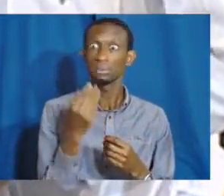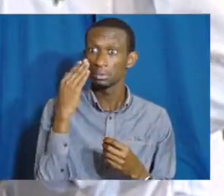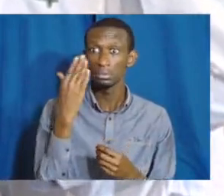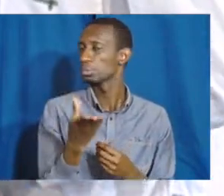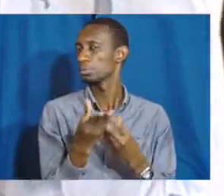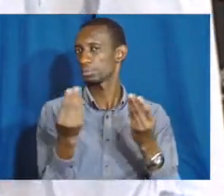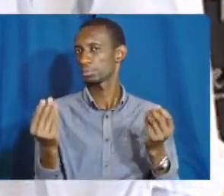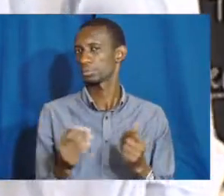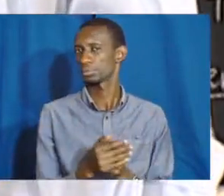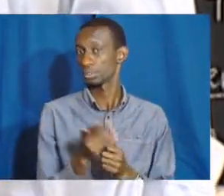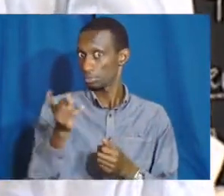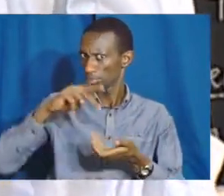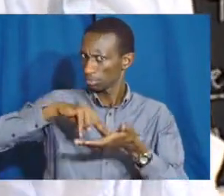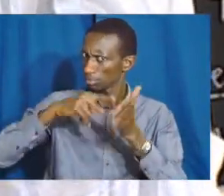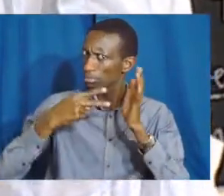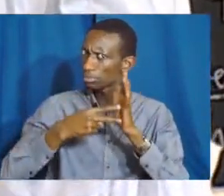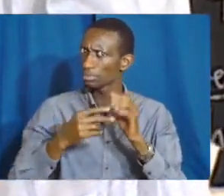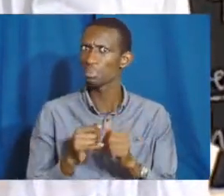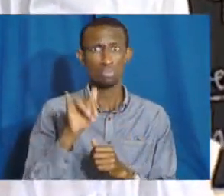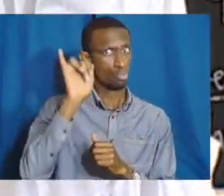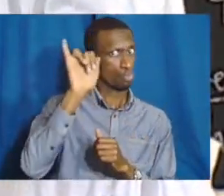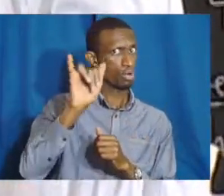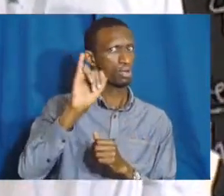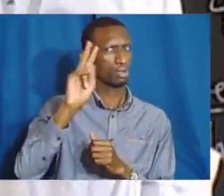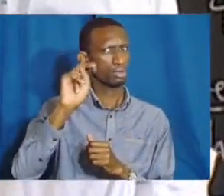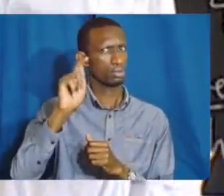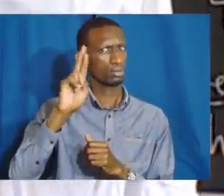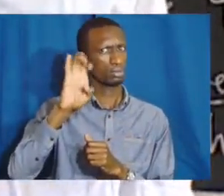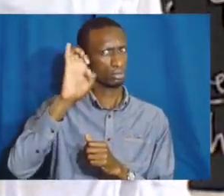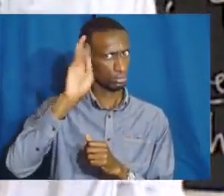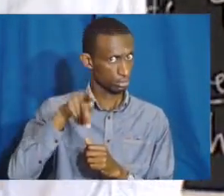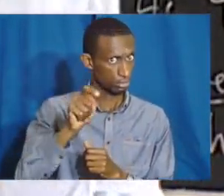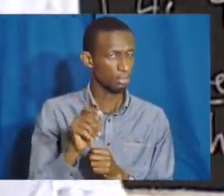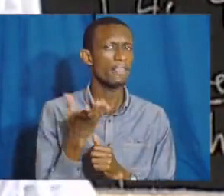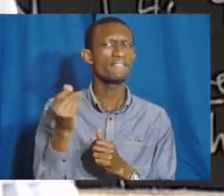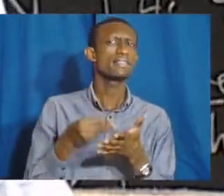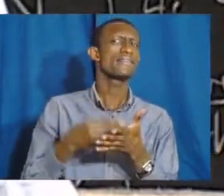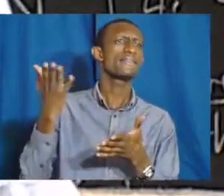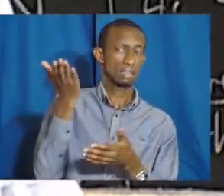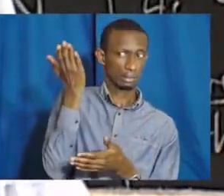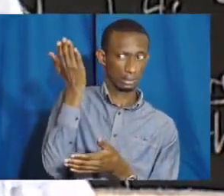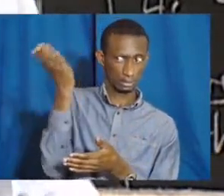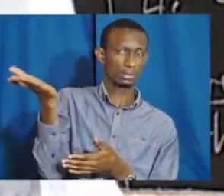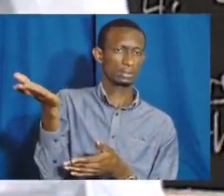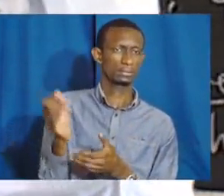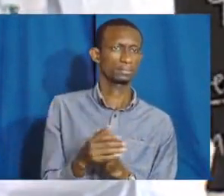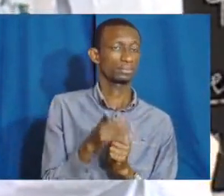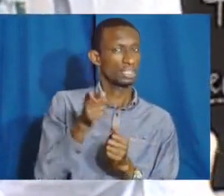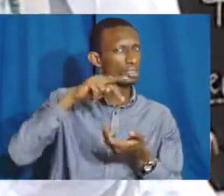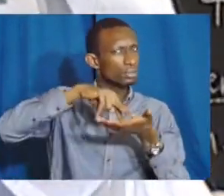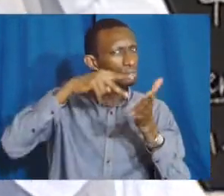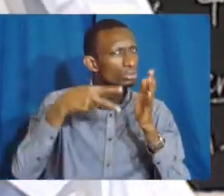it. It means y-intercept is this value we have over here. It